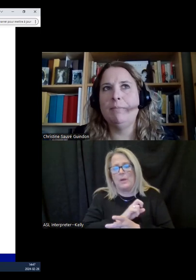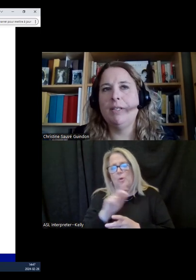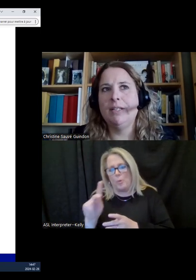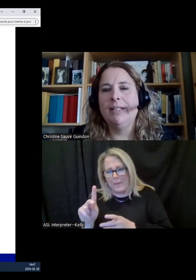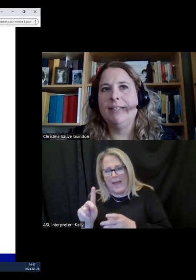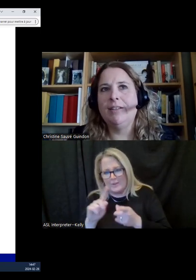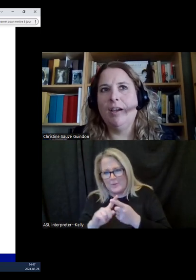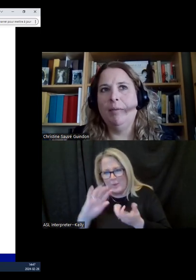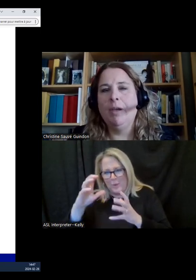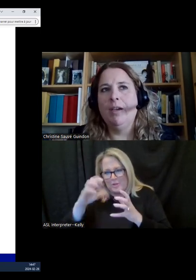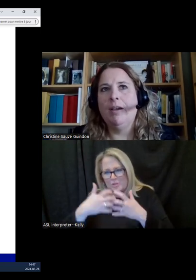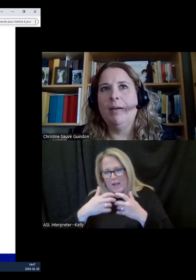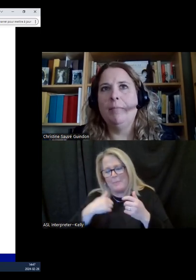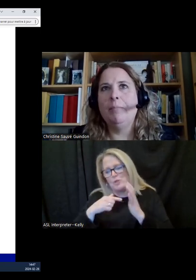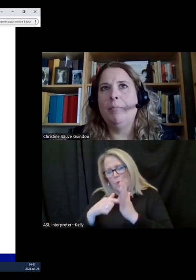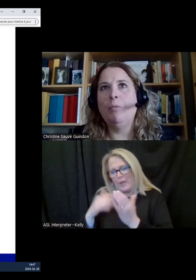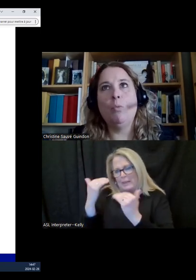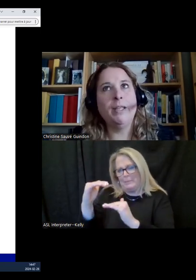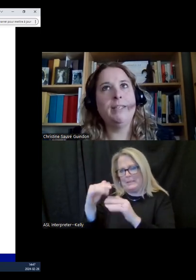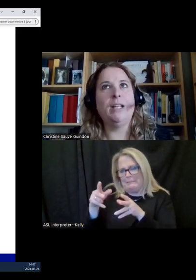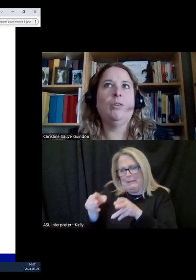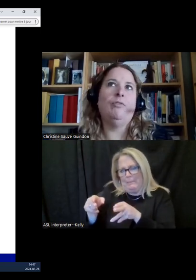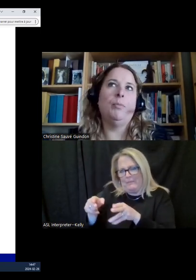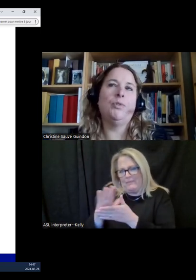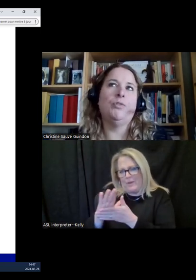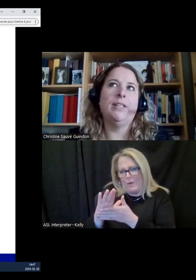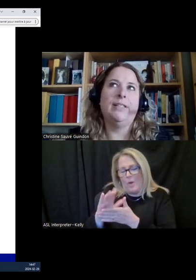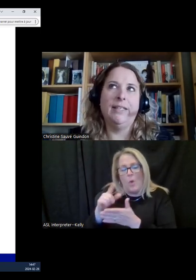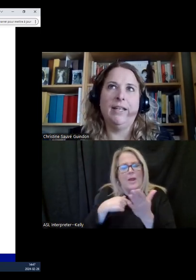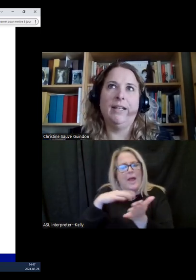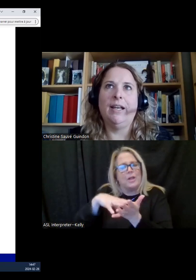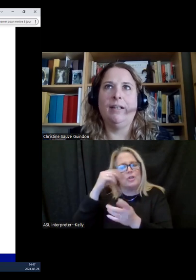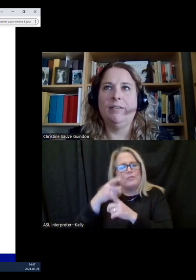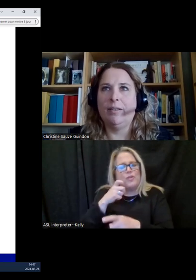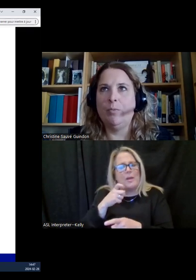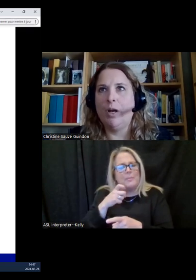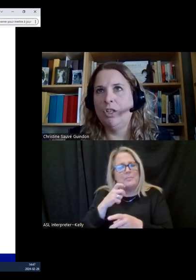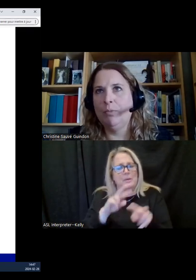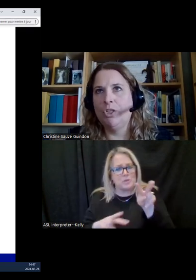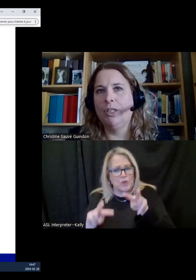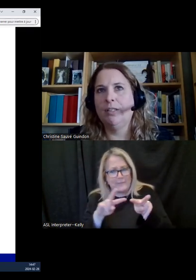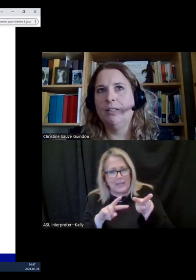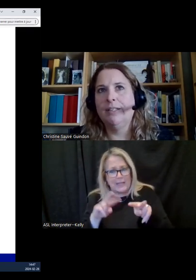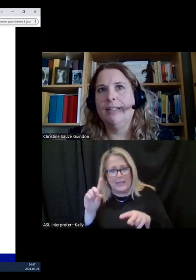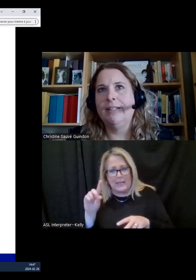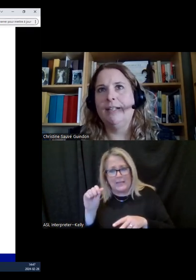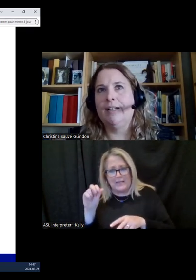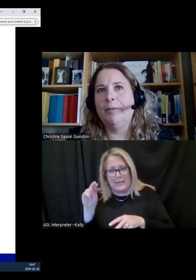little limited time. But what did I learn from observing Daniel at the washing